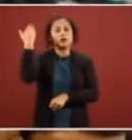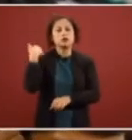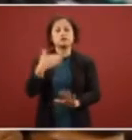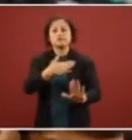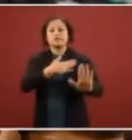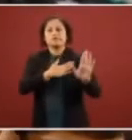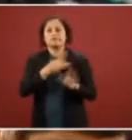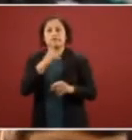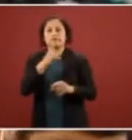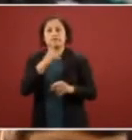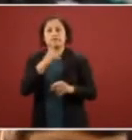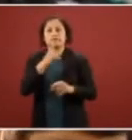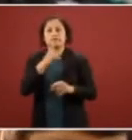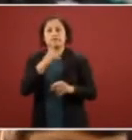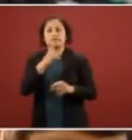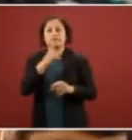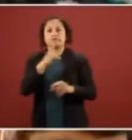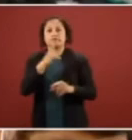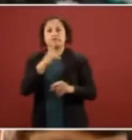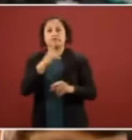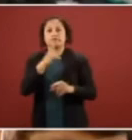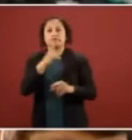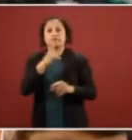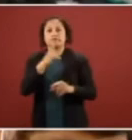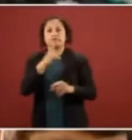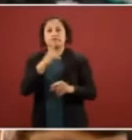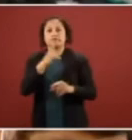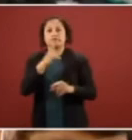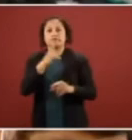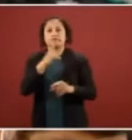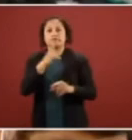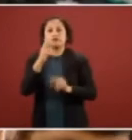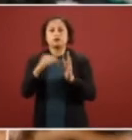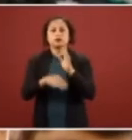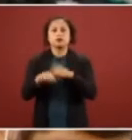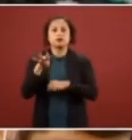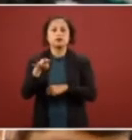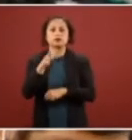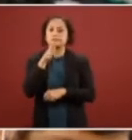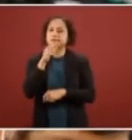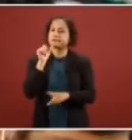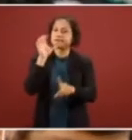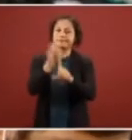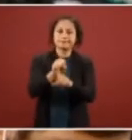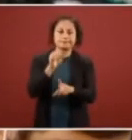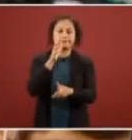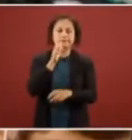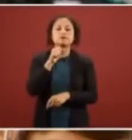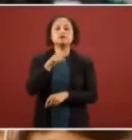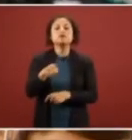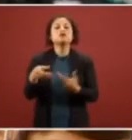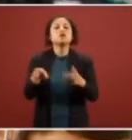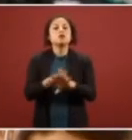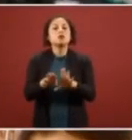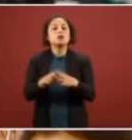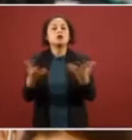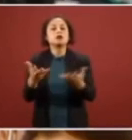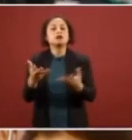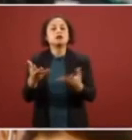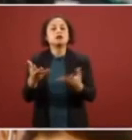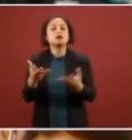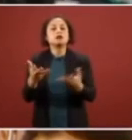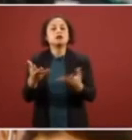en 2019. That was pending in the year 2019. Ayer el secretario de Seguridad Pública, Alfonso